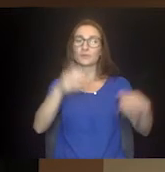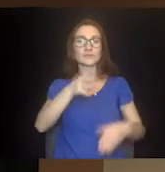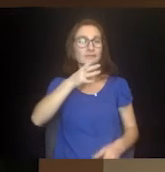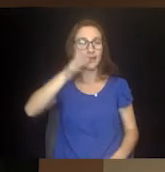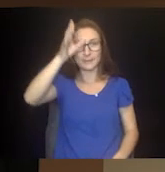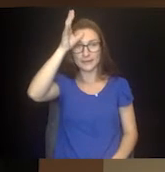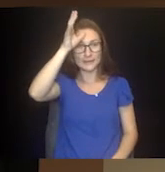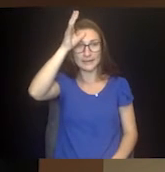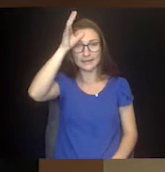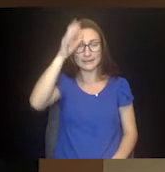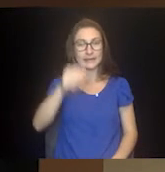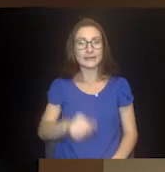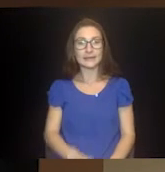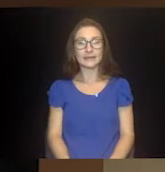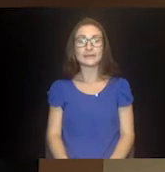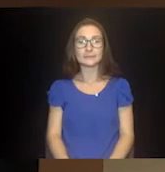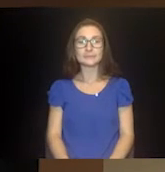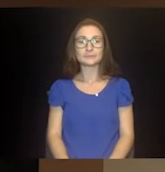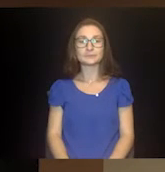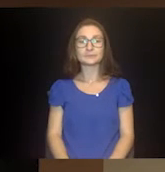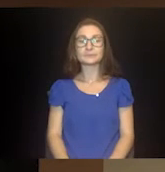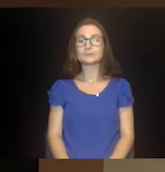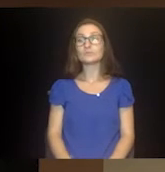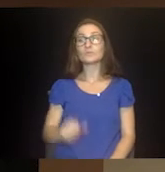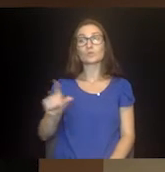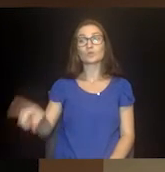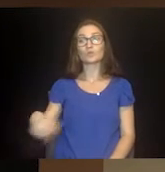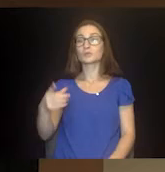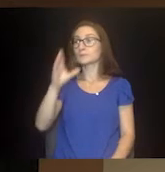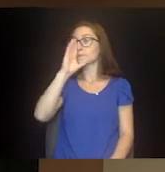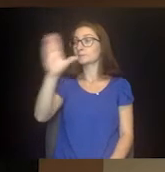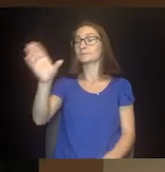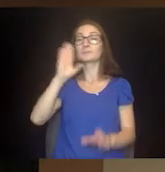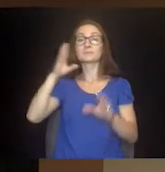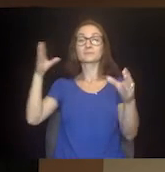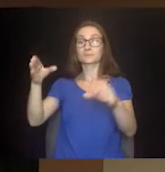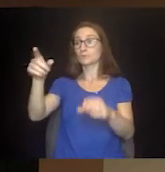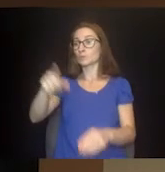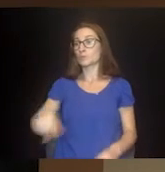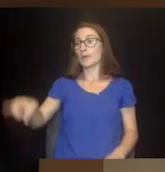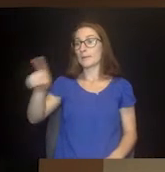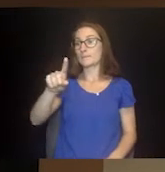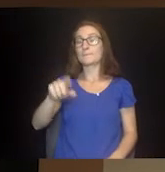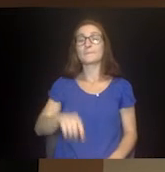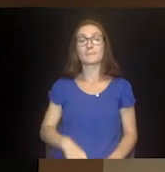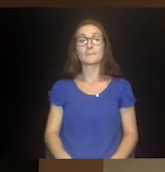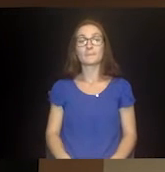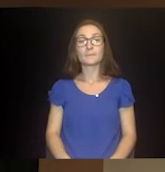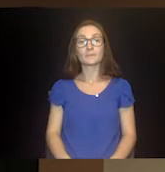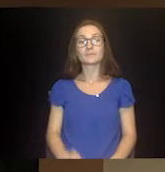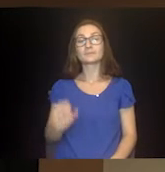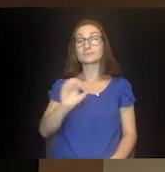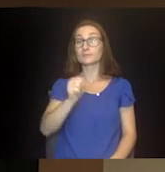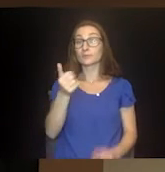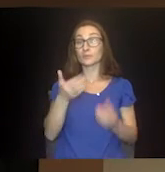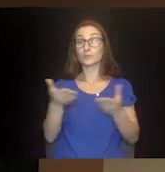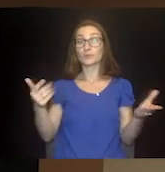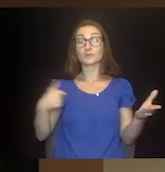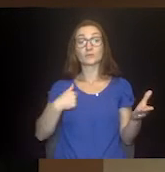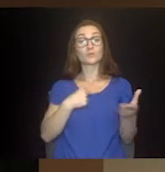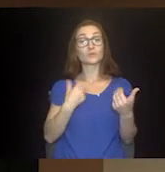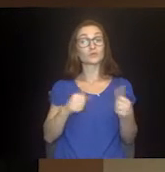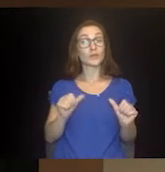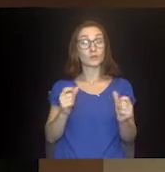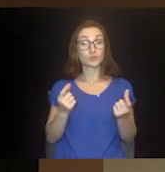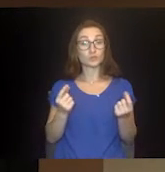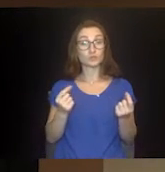rather it being a parental thing in which the parents have to teach the youth. It's something directed to them, and it's simplified in a way that they can understand. And a